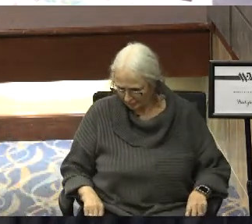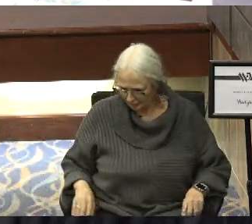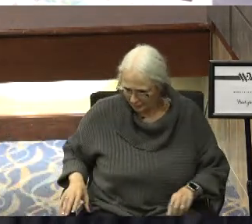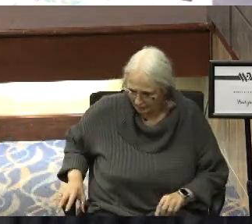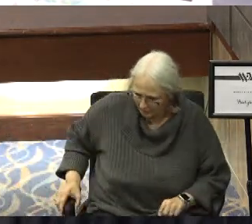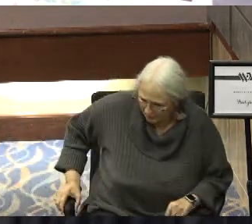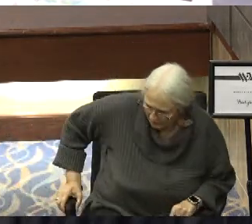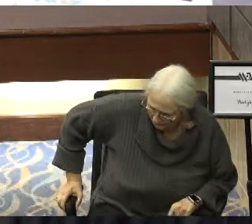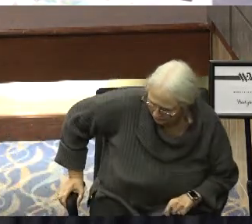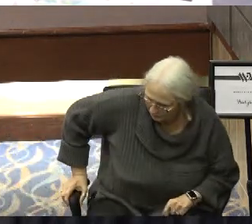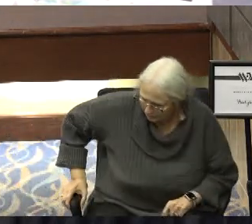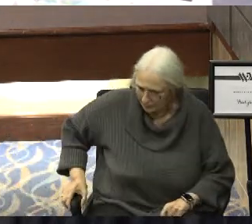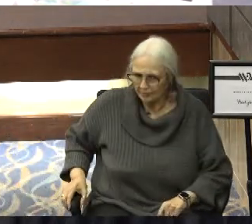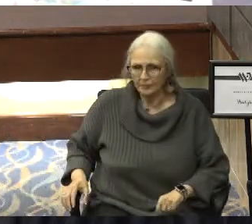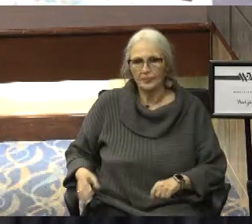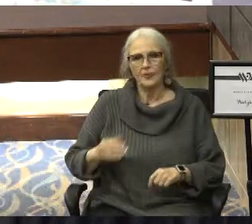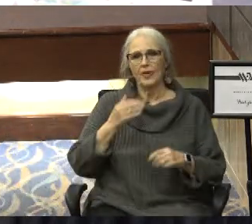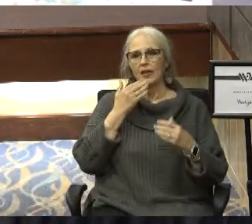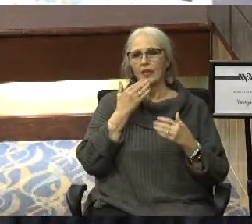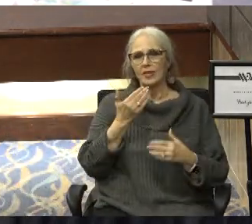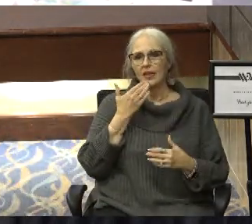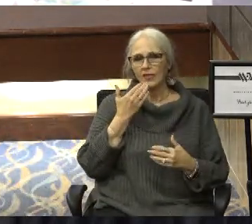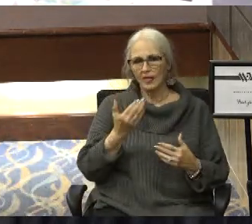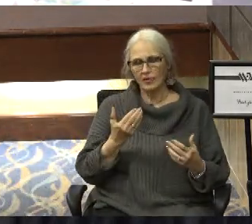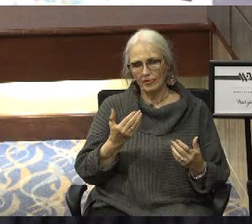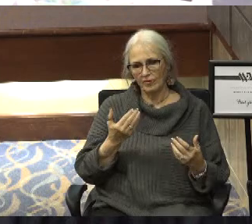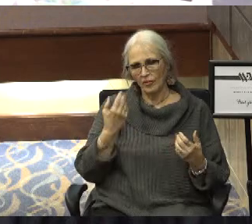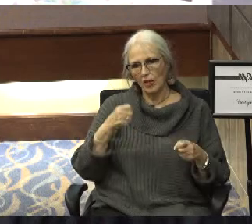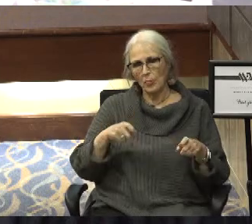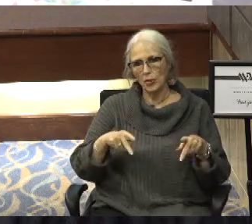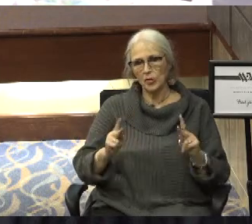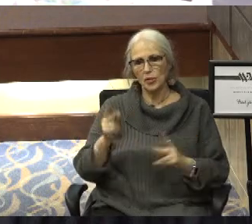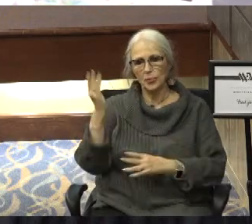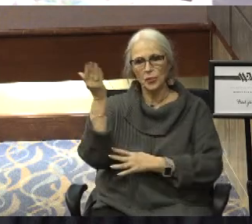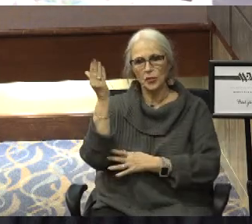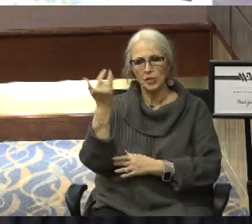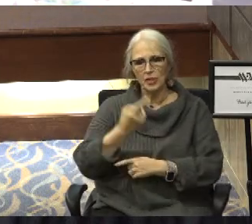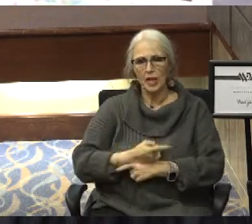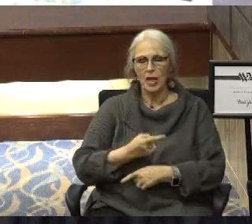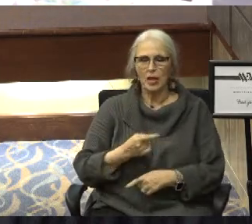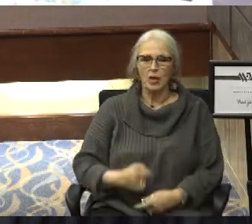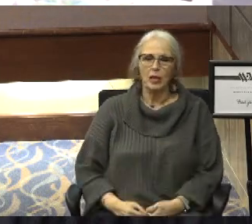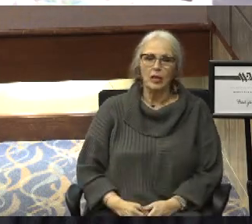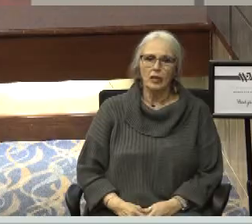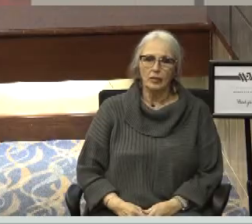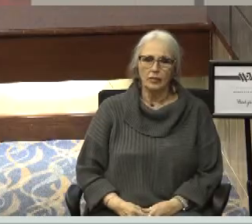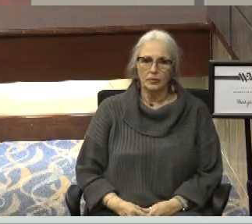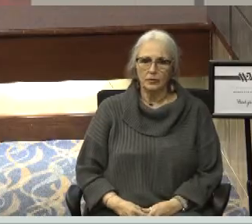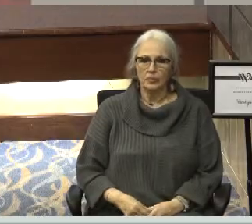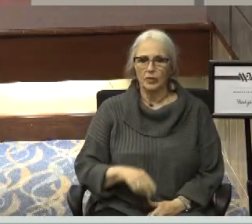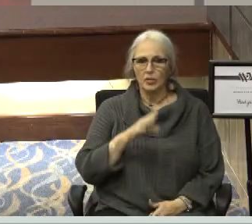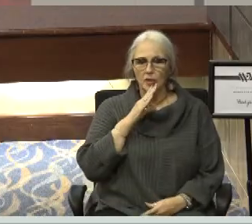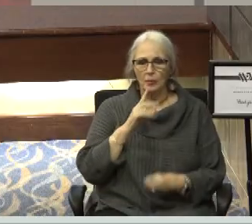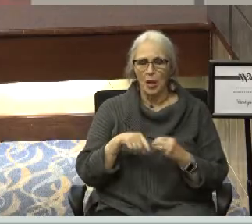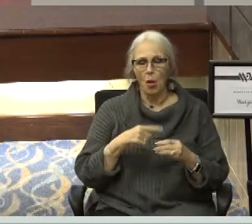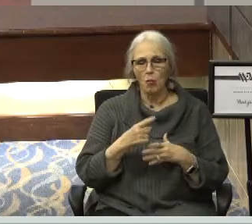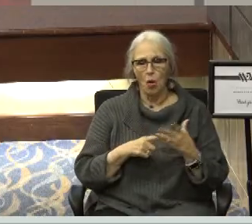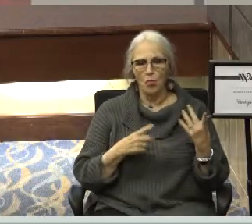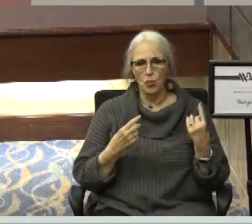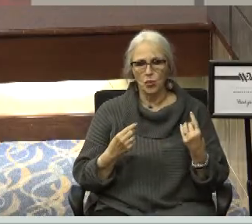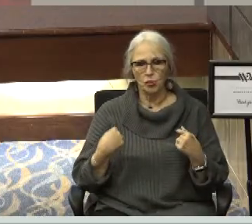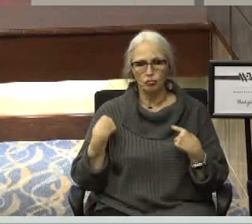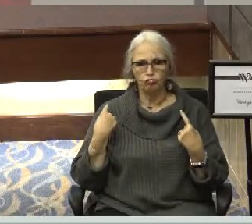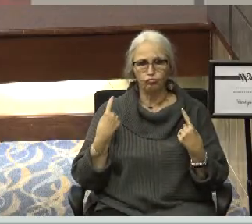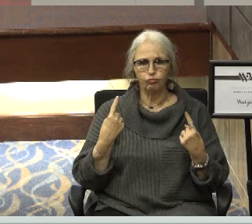Good afternoon, Council. Thank you for the opportunity to present today. We're going to do an overview of where we're at currently with regard to the Bus Rapid